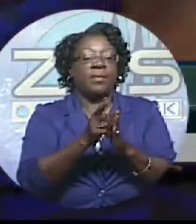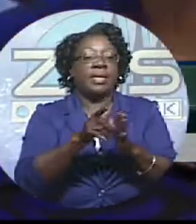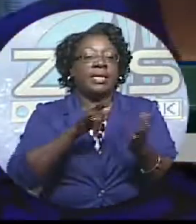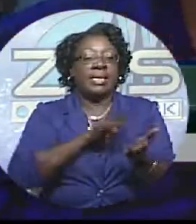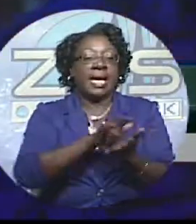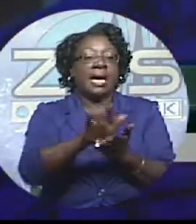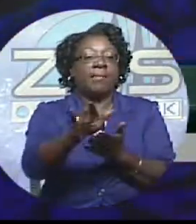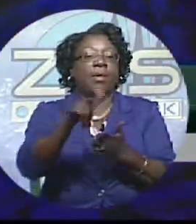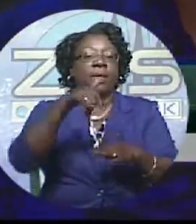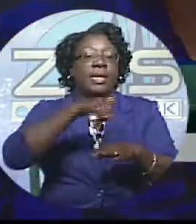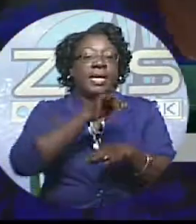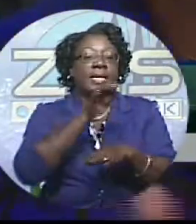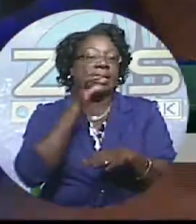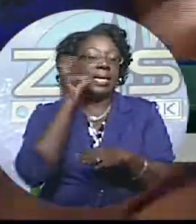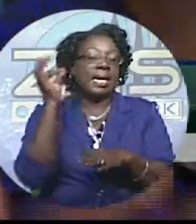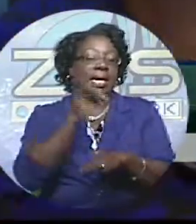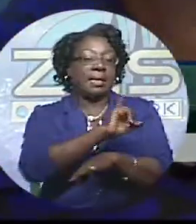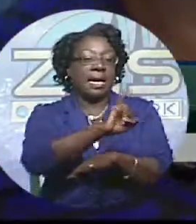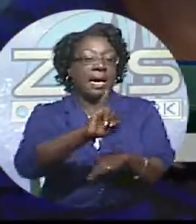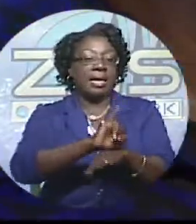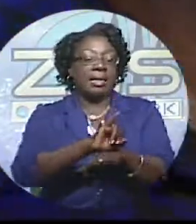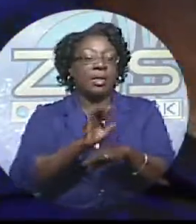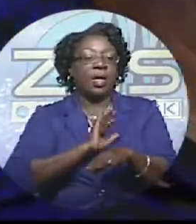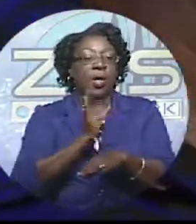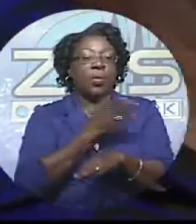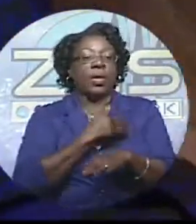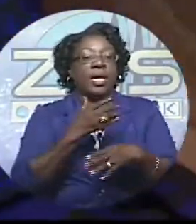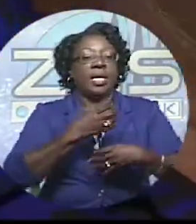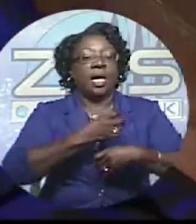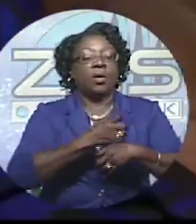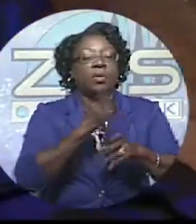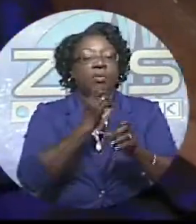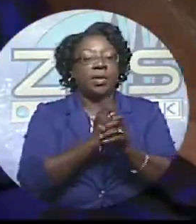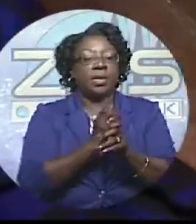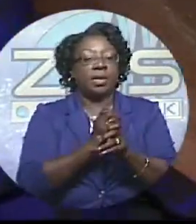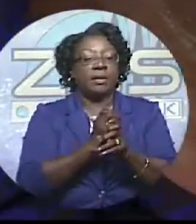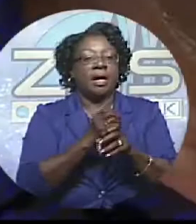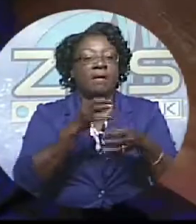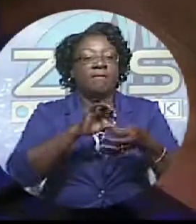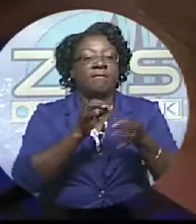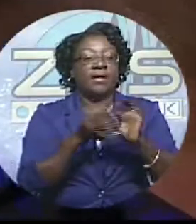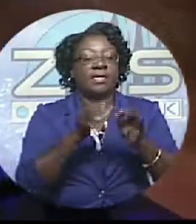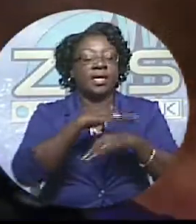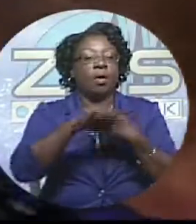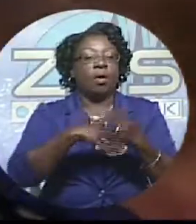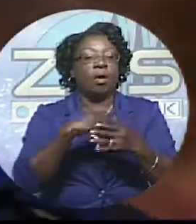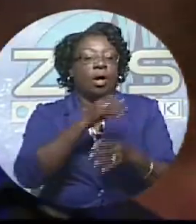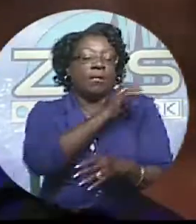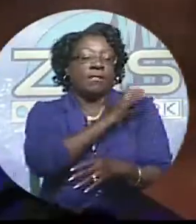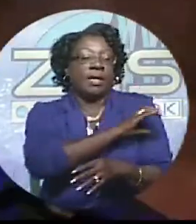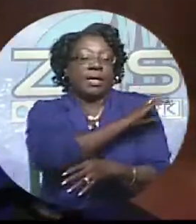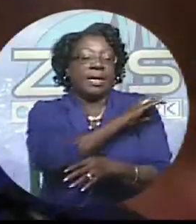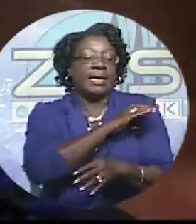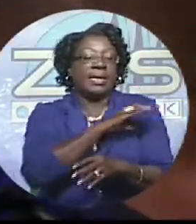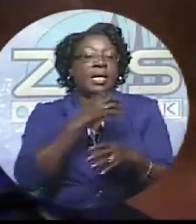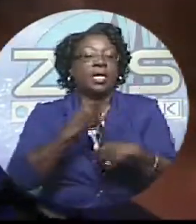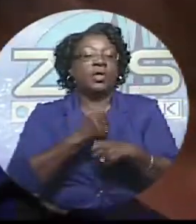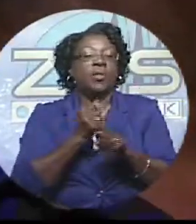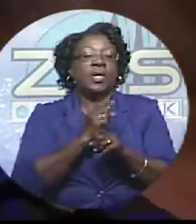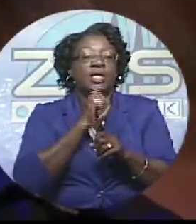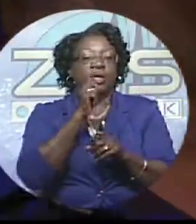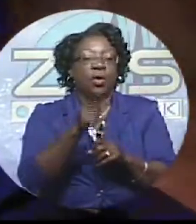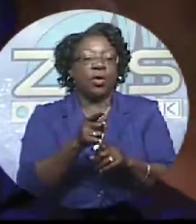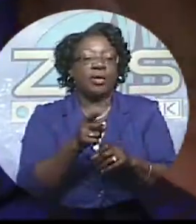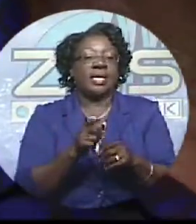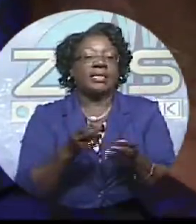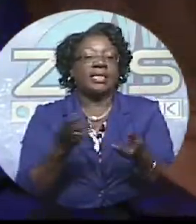are now evaluating that. We are now remaking all of the clinics for the purposes of ensuring that it's ready and